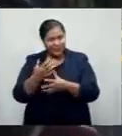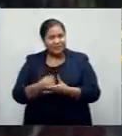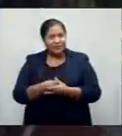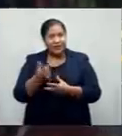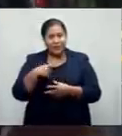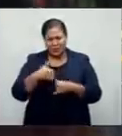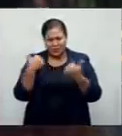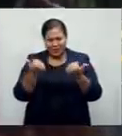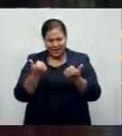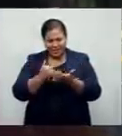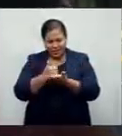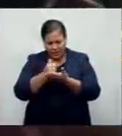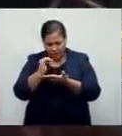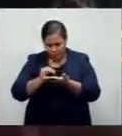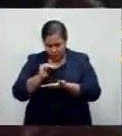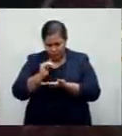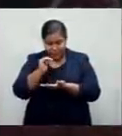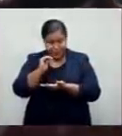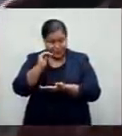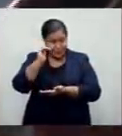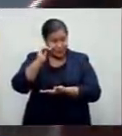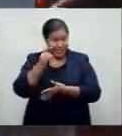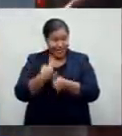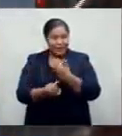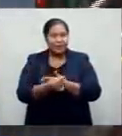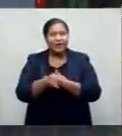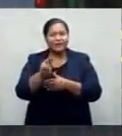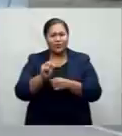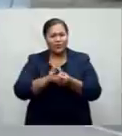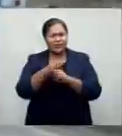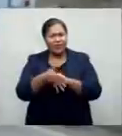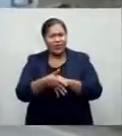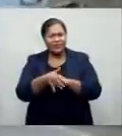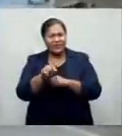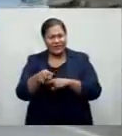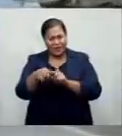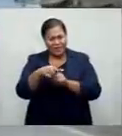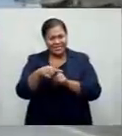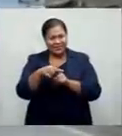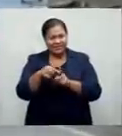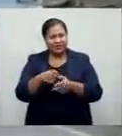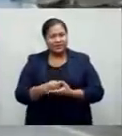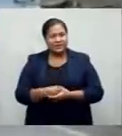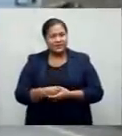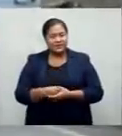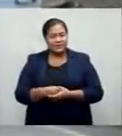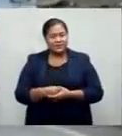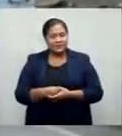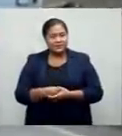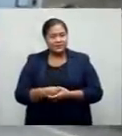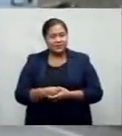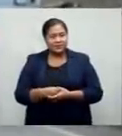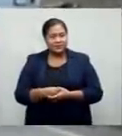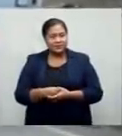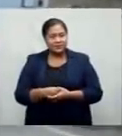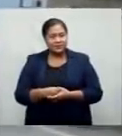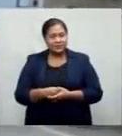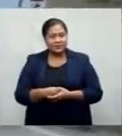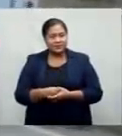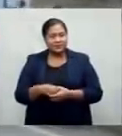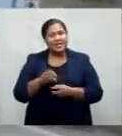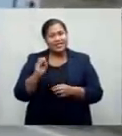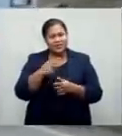of numbers, increased numbers in the COVID positives, and we